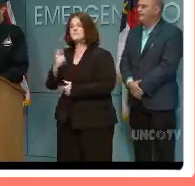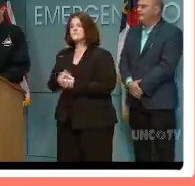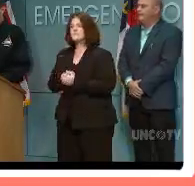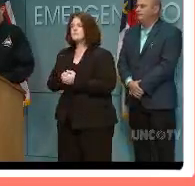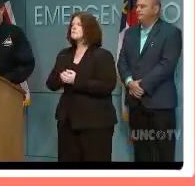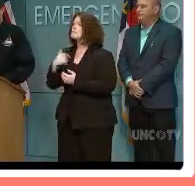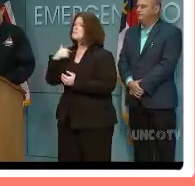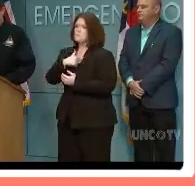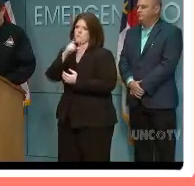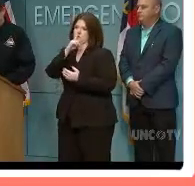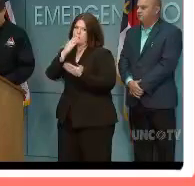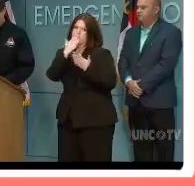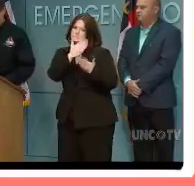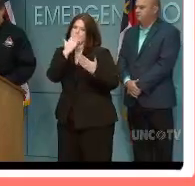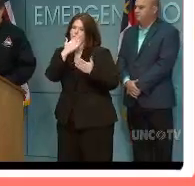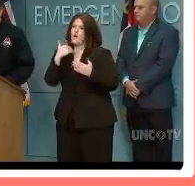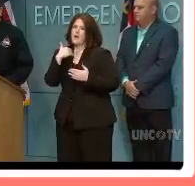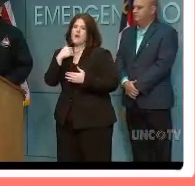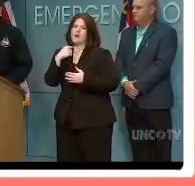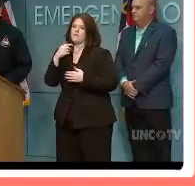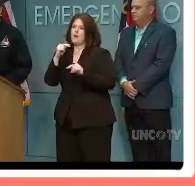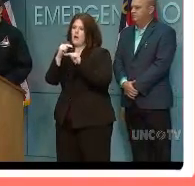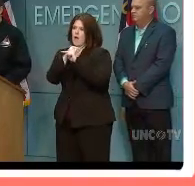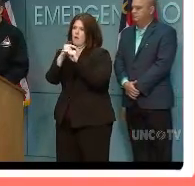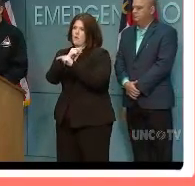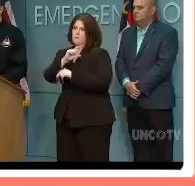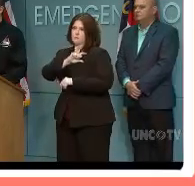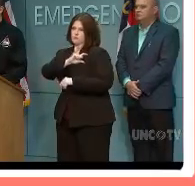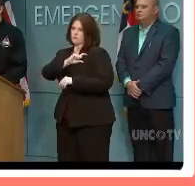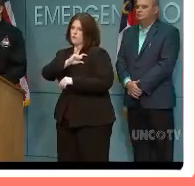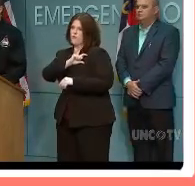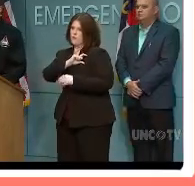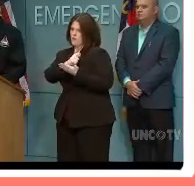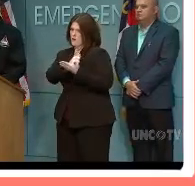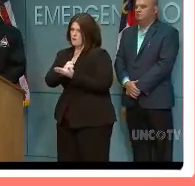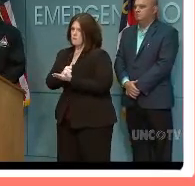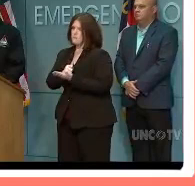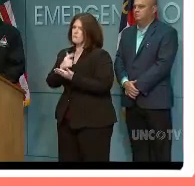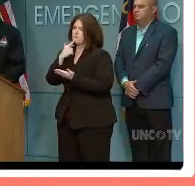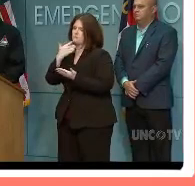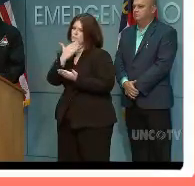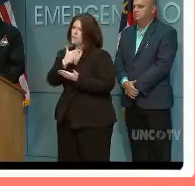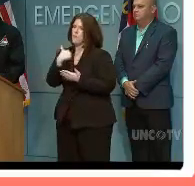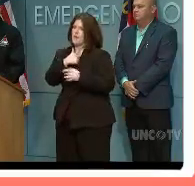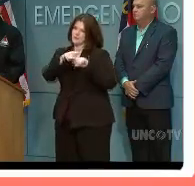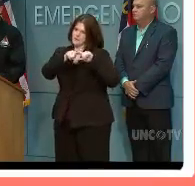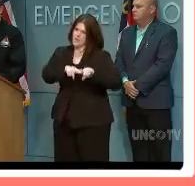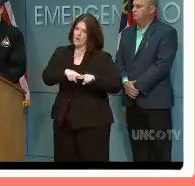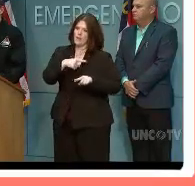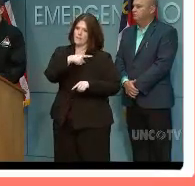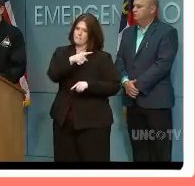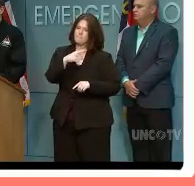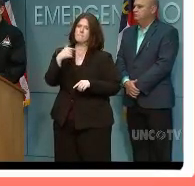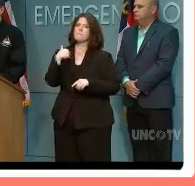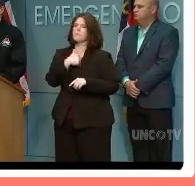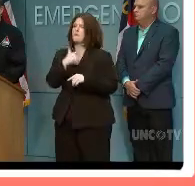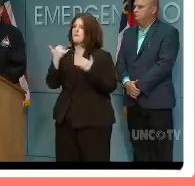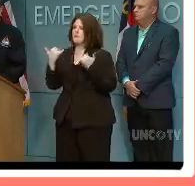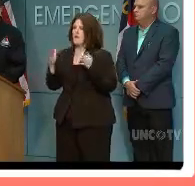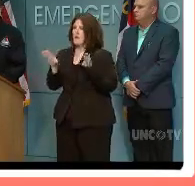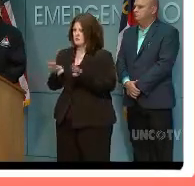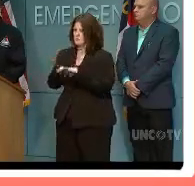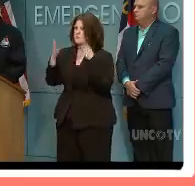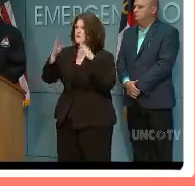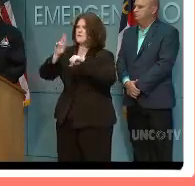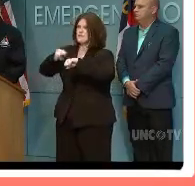We're also grateful to have the members of the North Carolina Highway Patrol. We are counting on them. We've activated